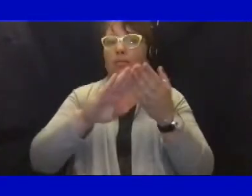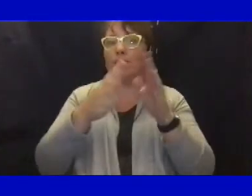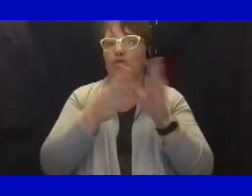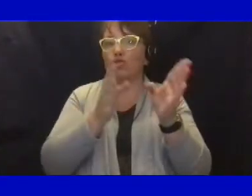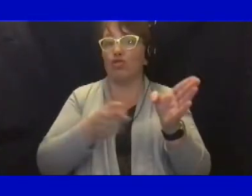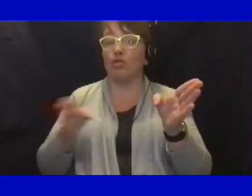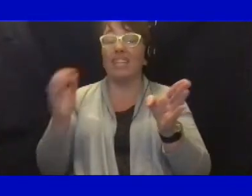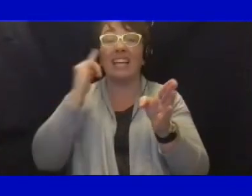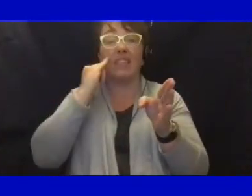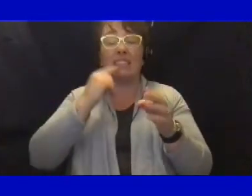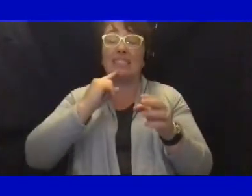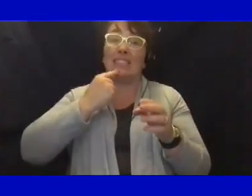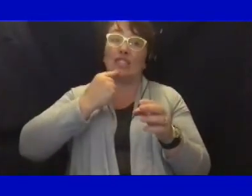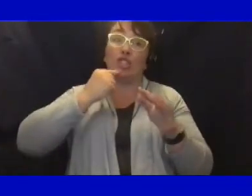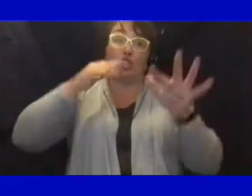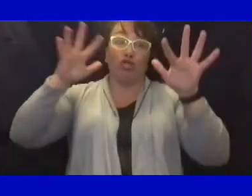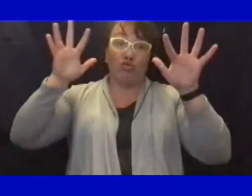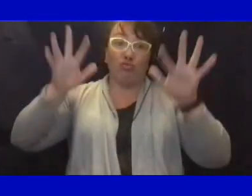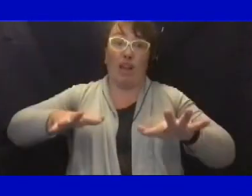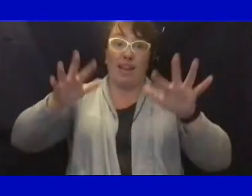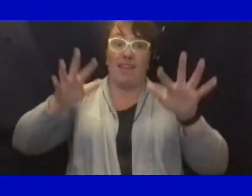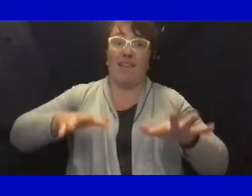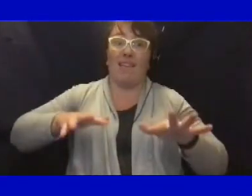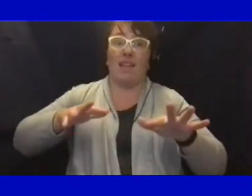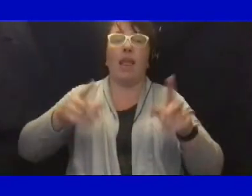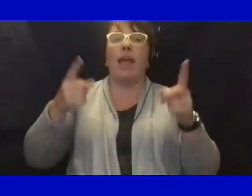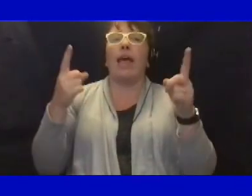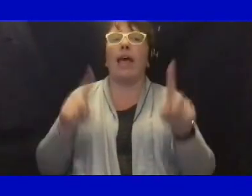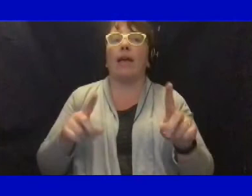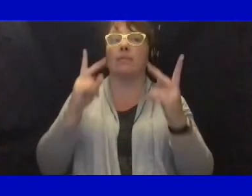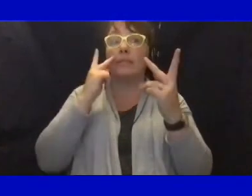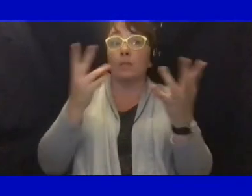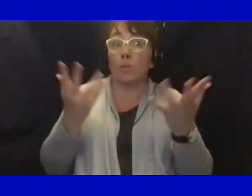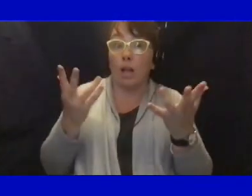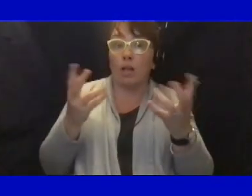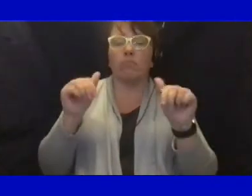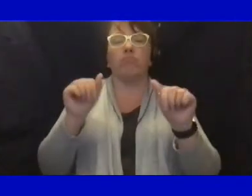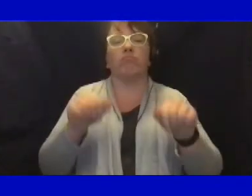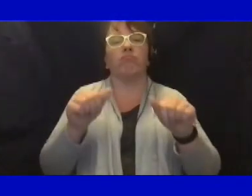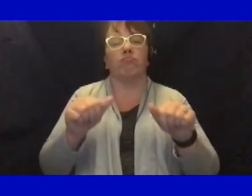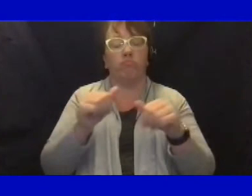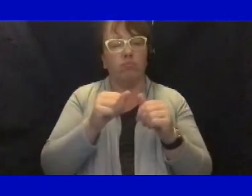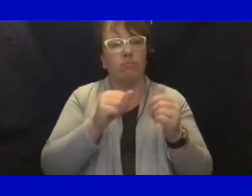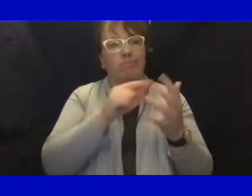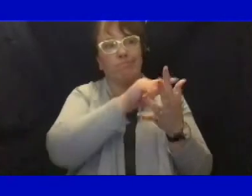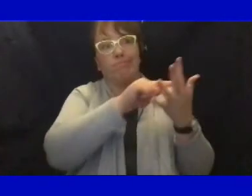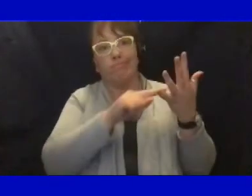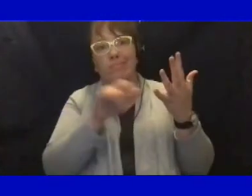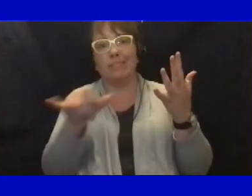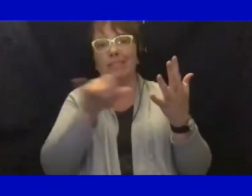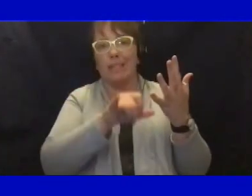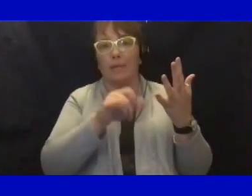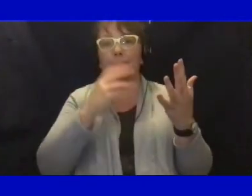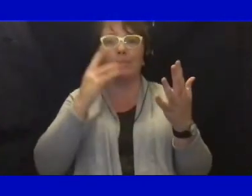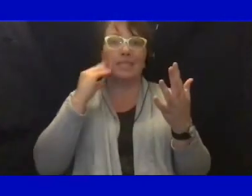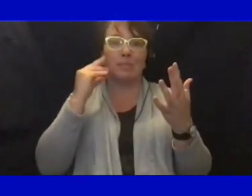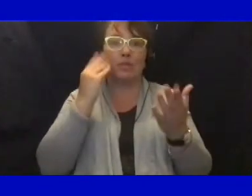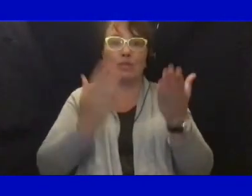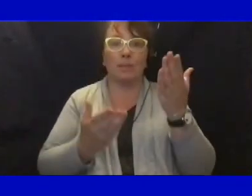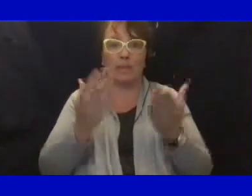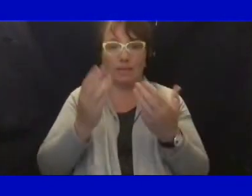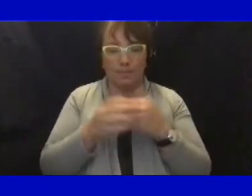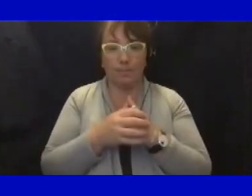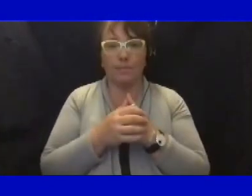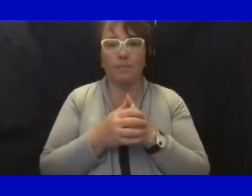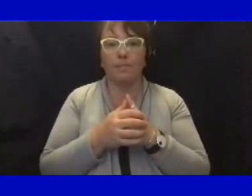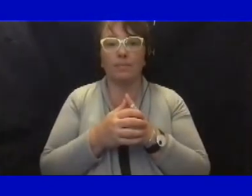rainfall this winter, of the types of things we might see. Now, what I want to hit on as you were watching those videos,